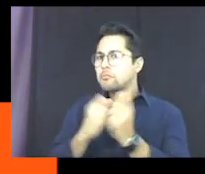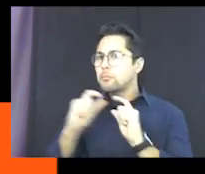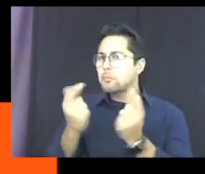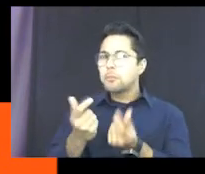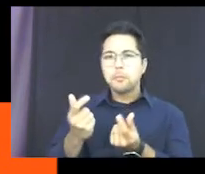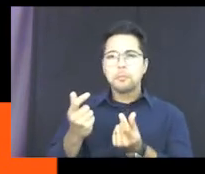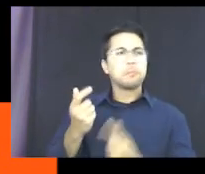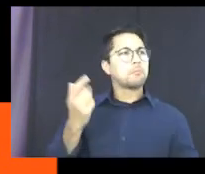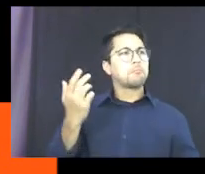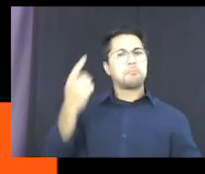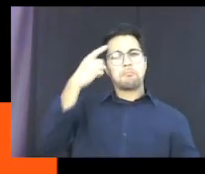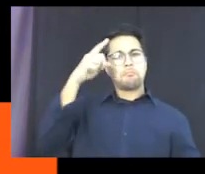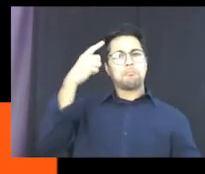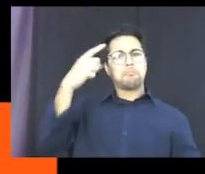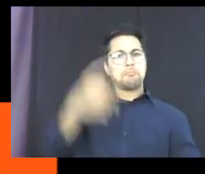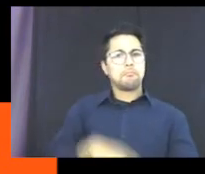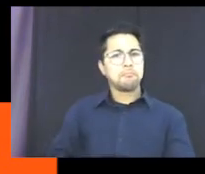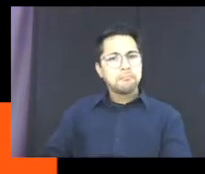in the first place?